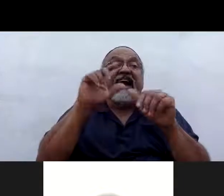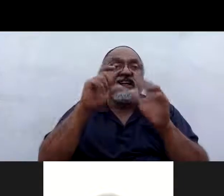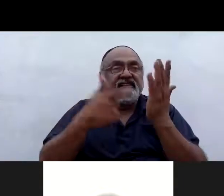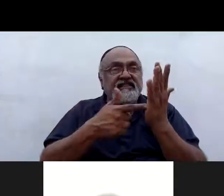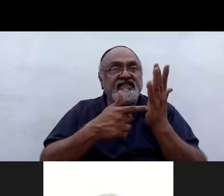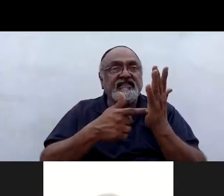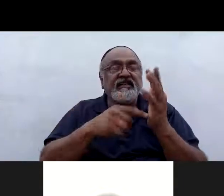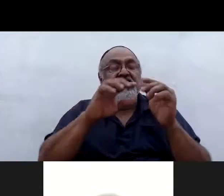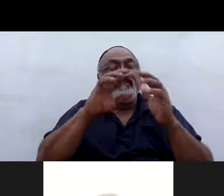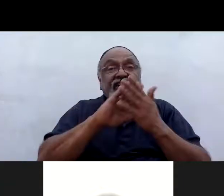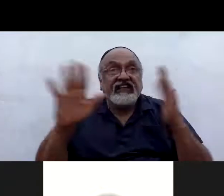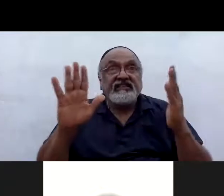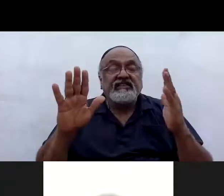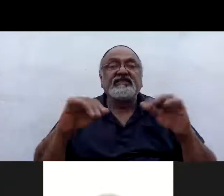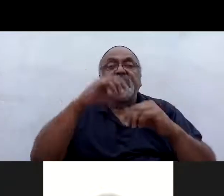the issues.